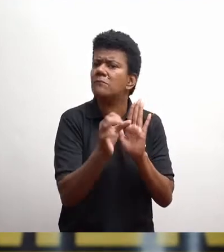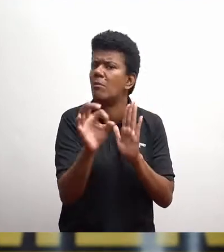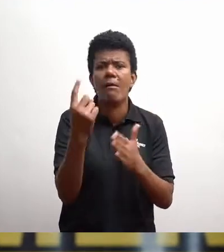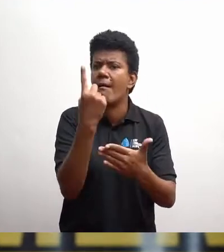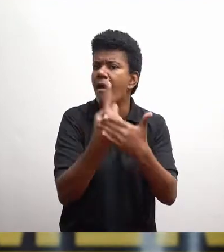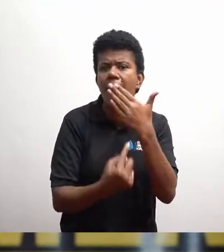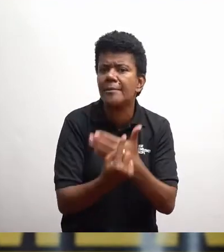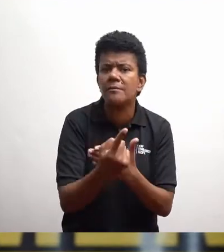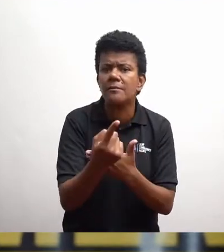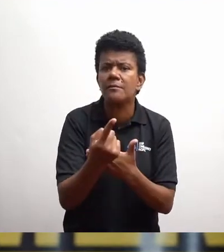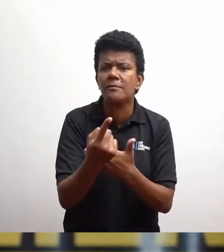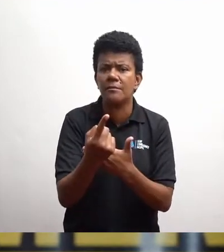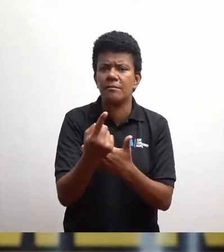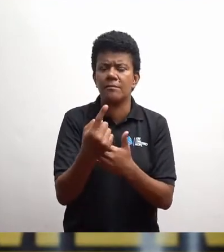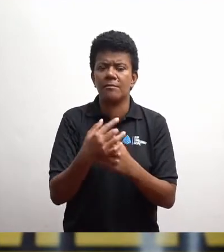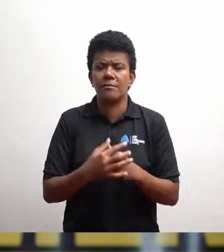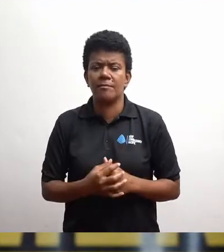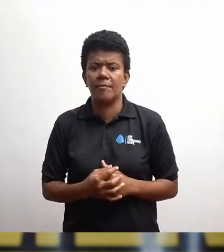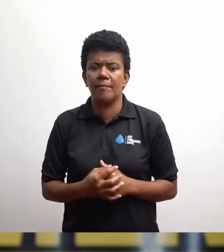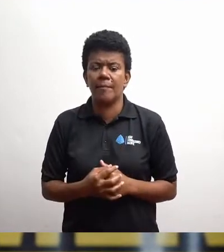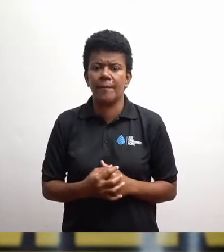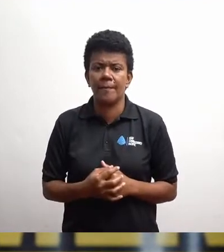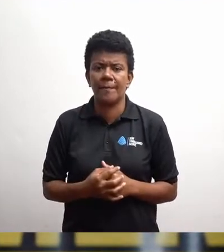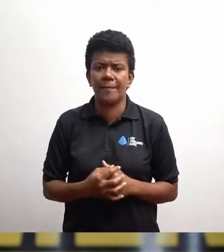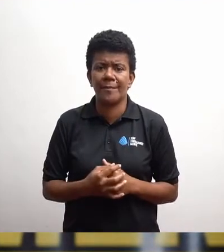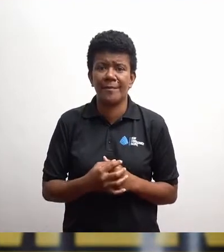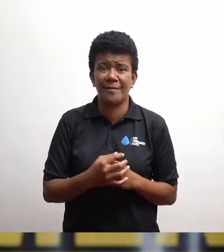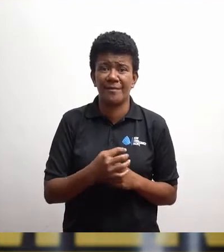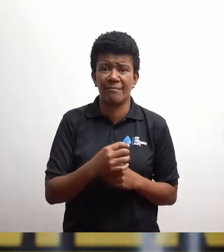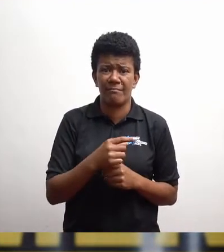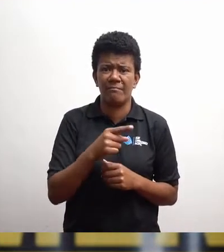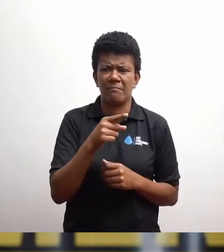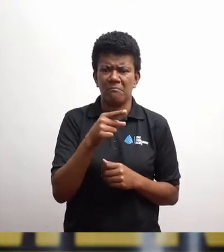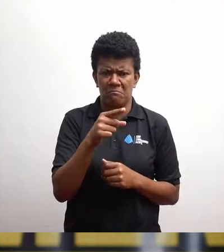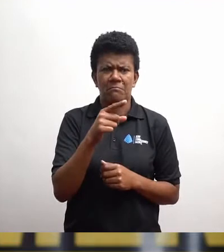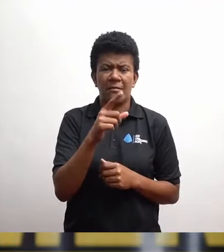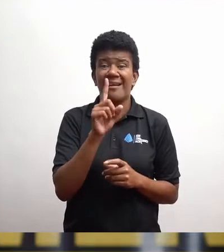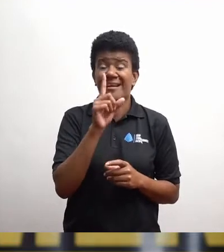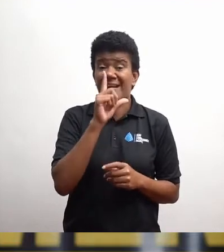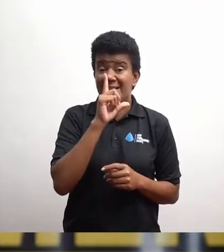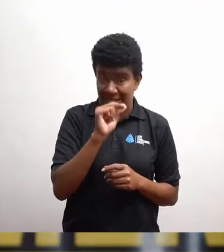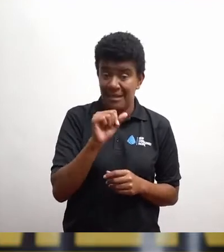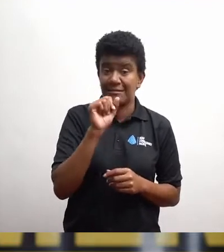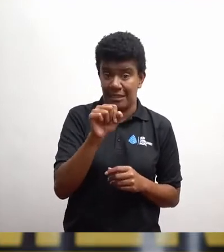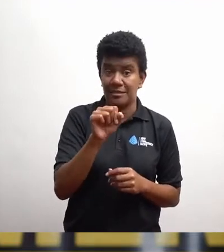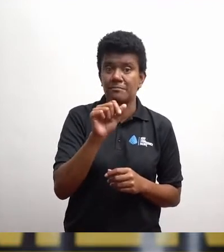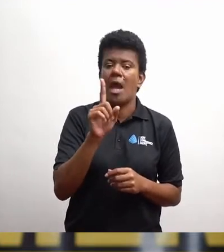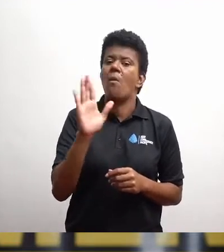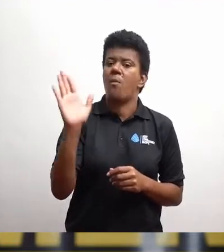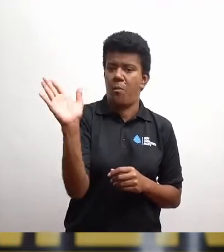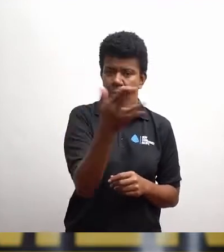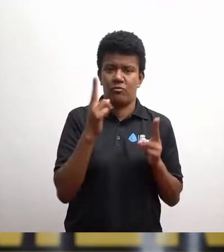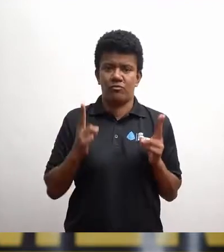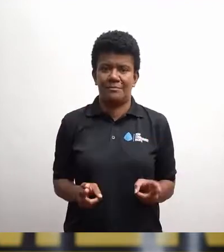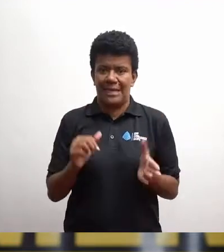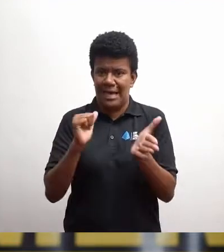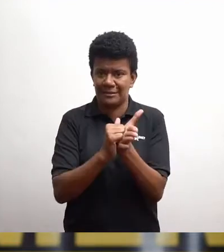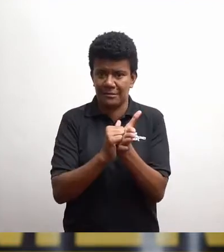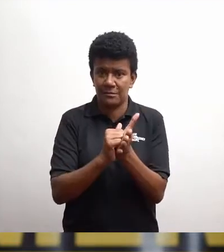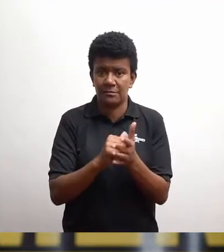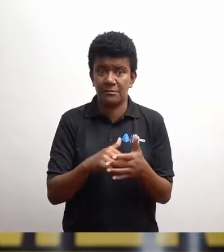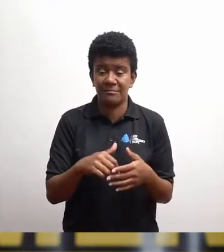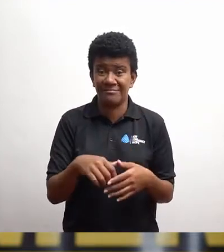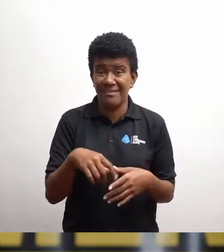that these are the human rights, you know, that we're all entitled to. After we came as a world through